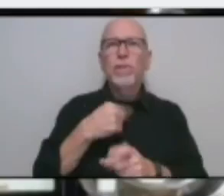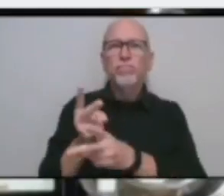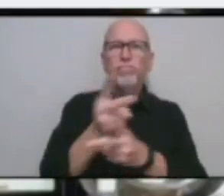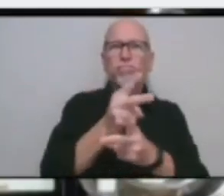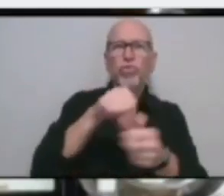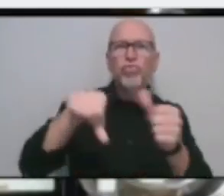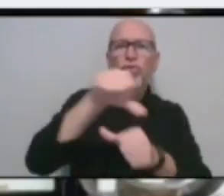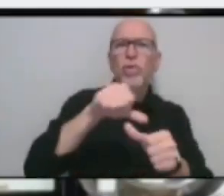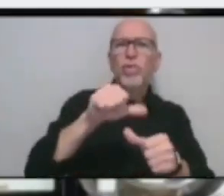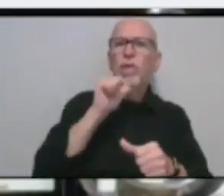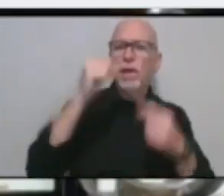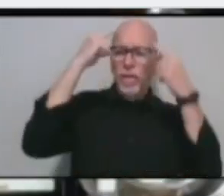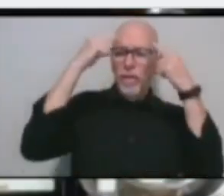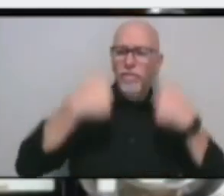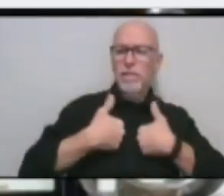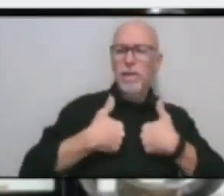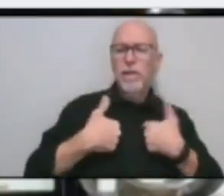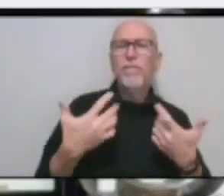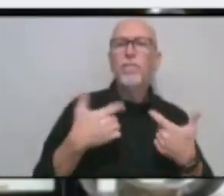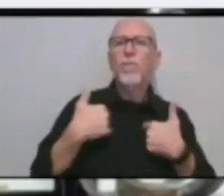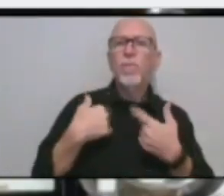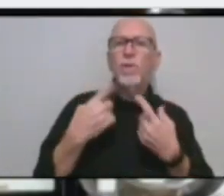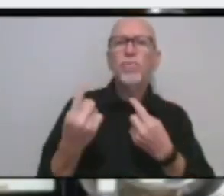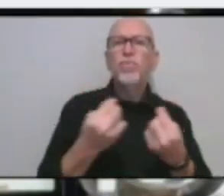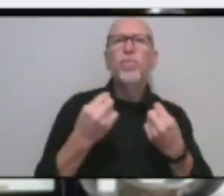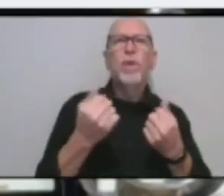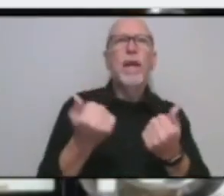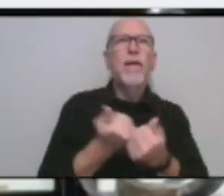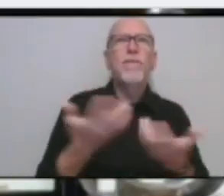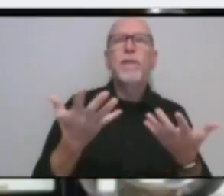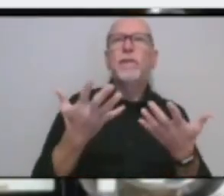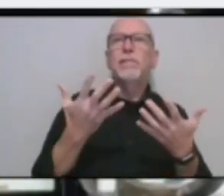doing everything that they can to do individually